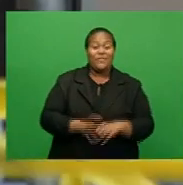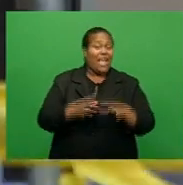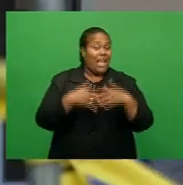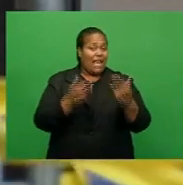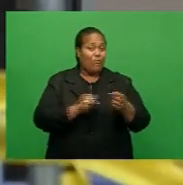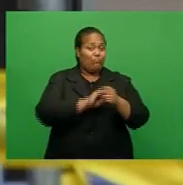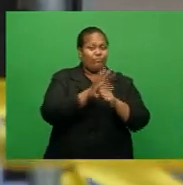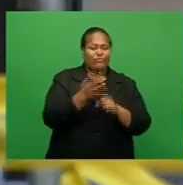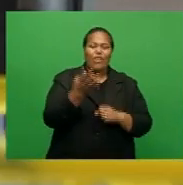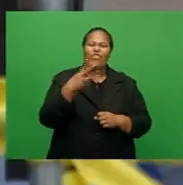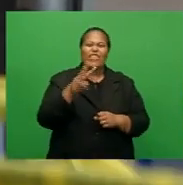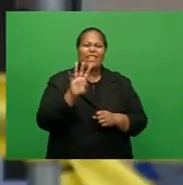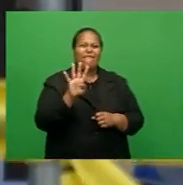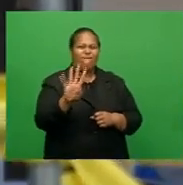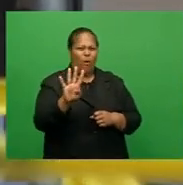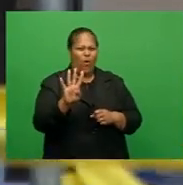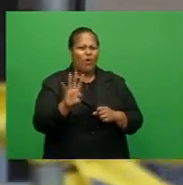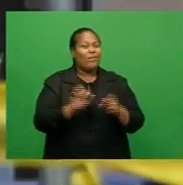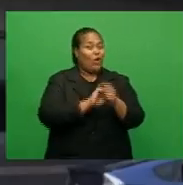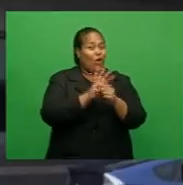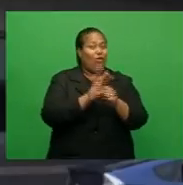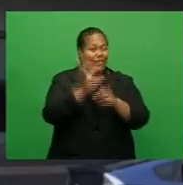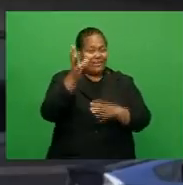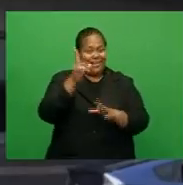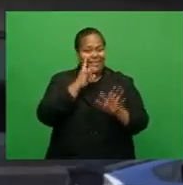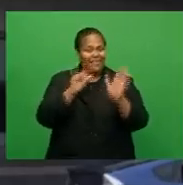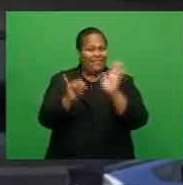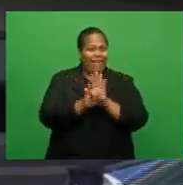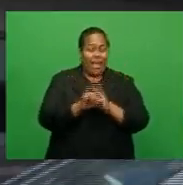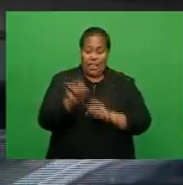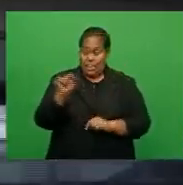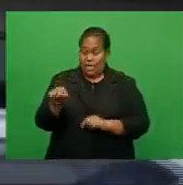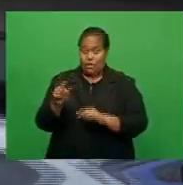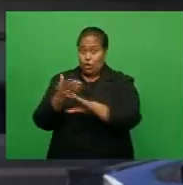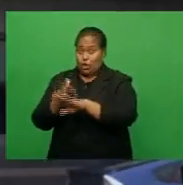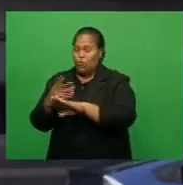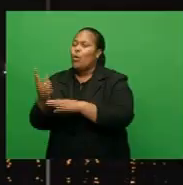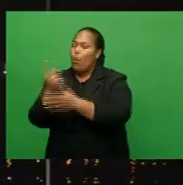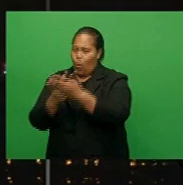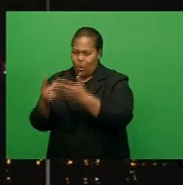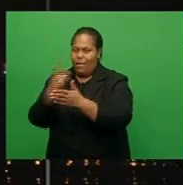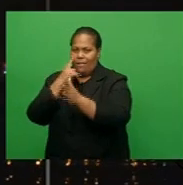at 34, and this new case is the only active case.